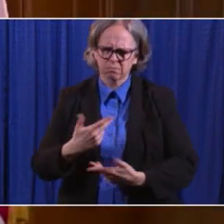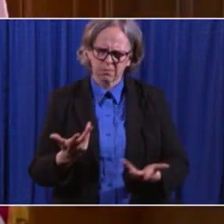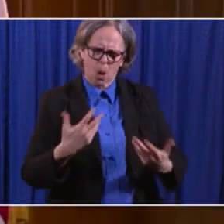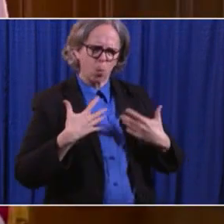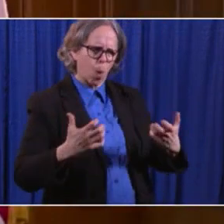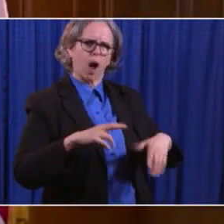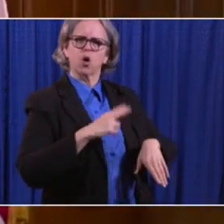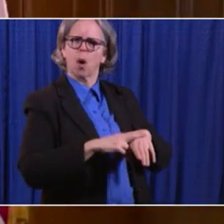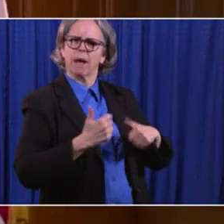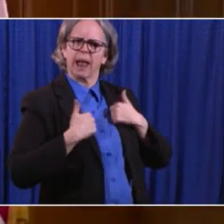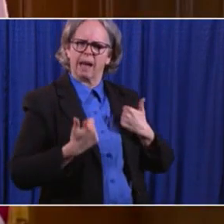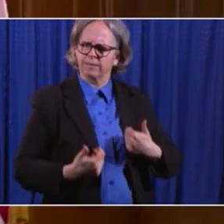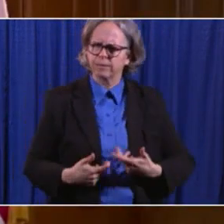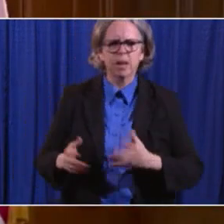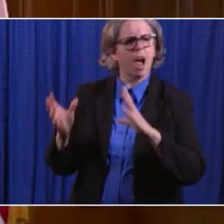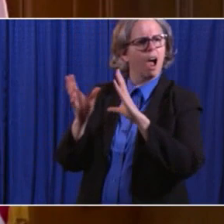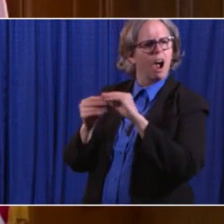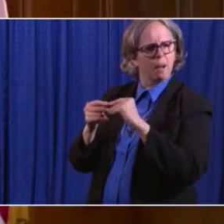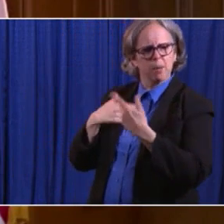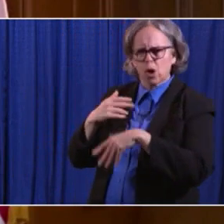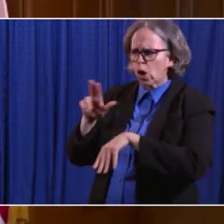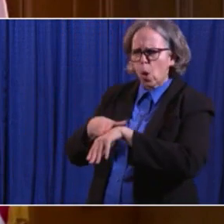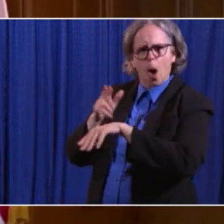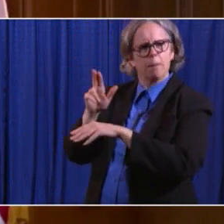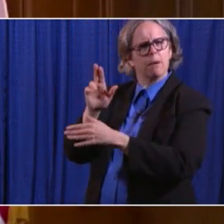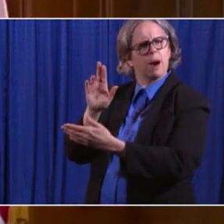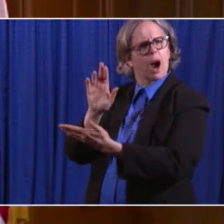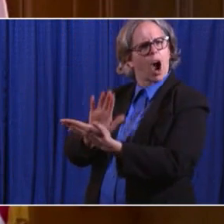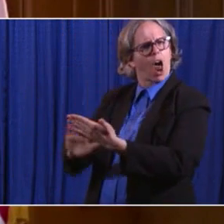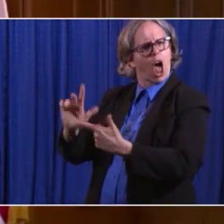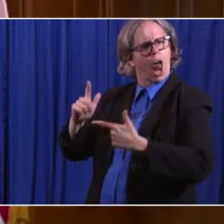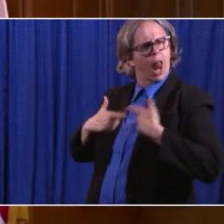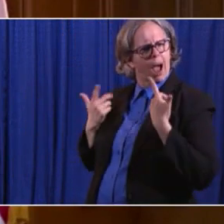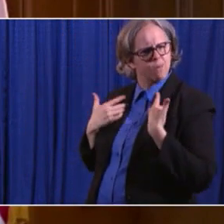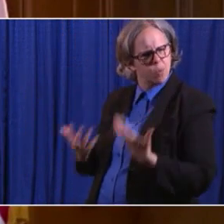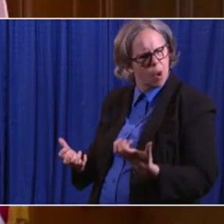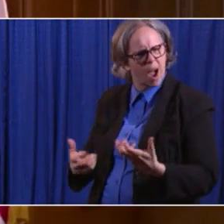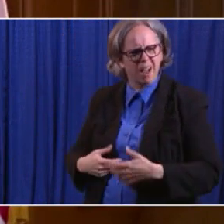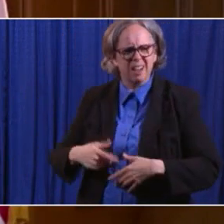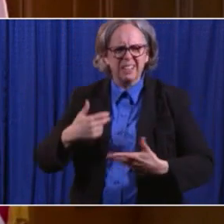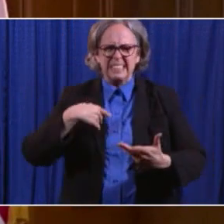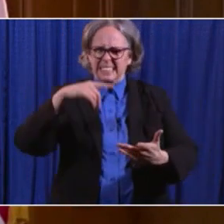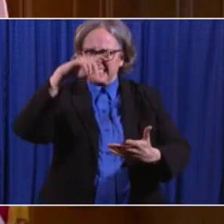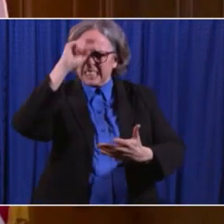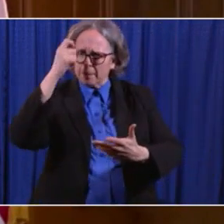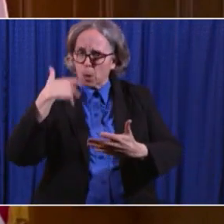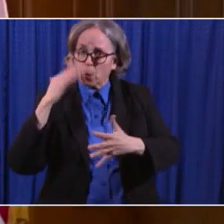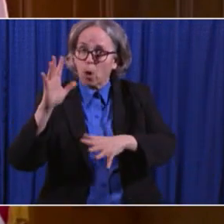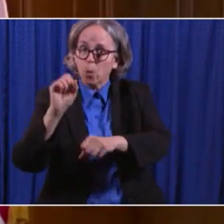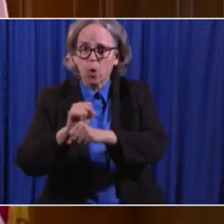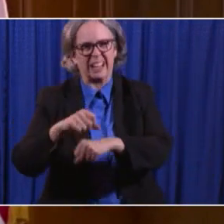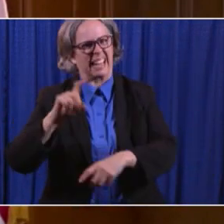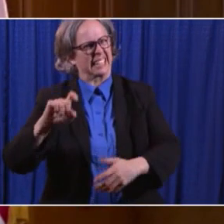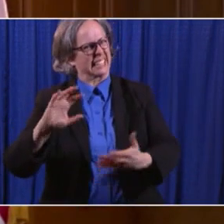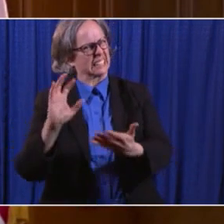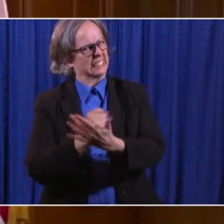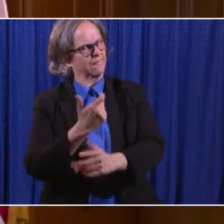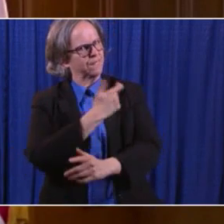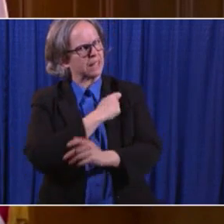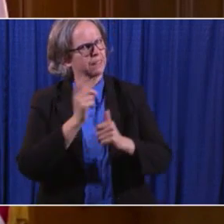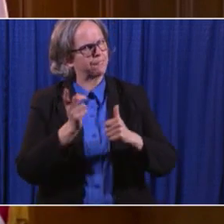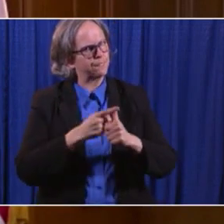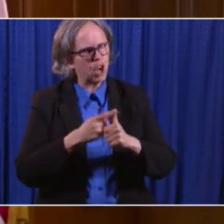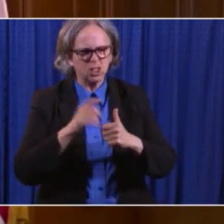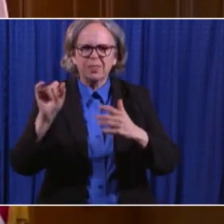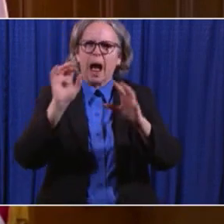experience. Some talked about their summer job that they were getting ready to go to and being prepared for that.